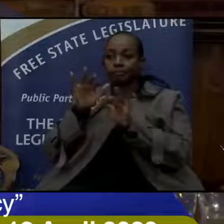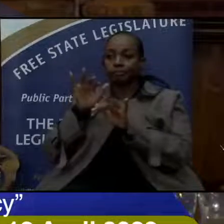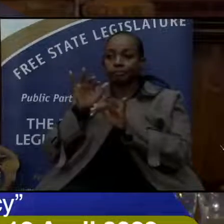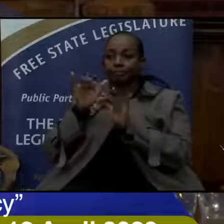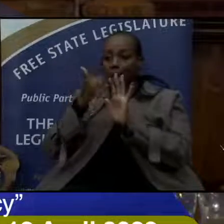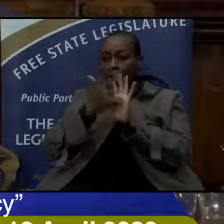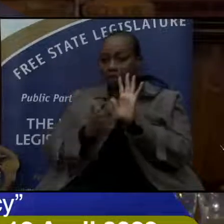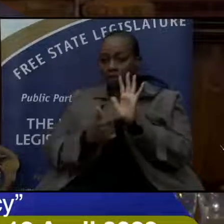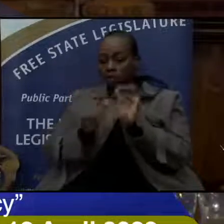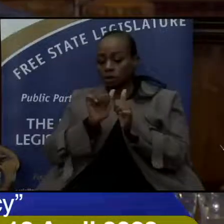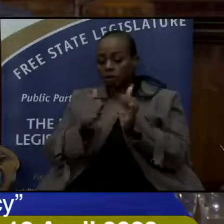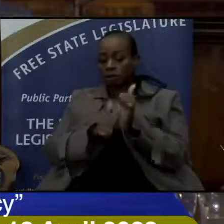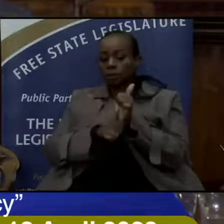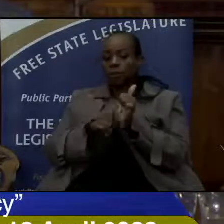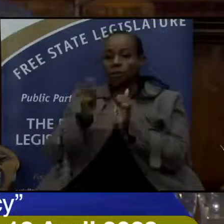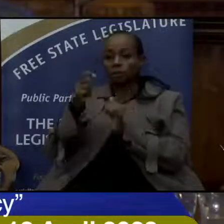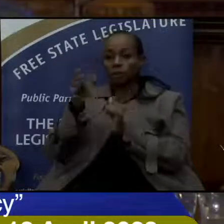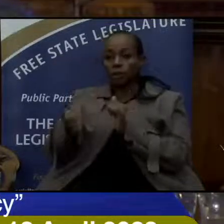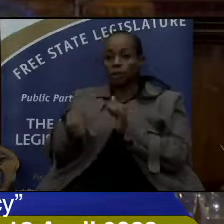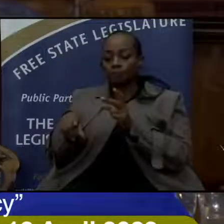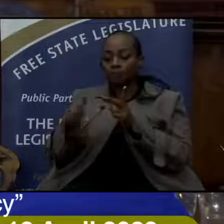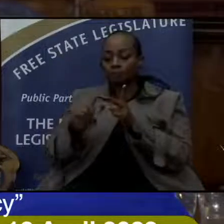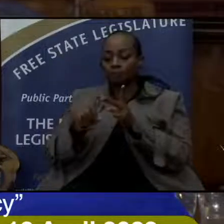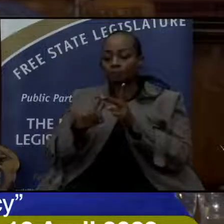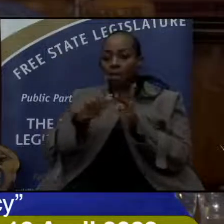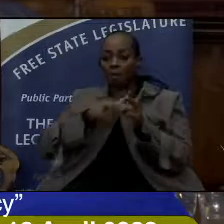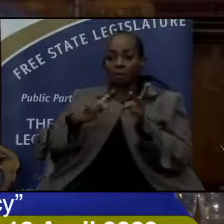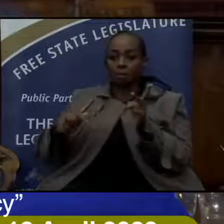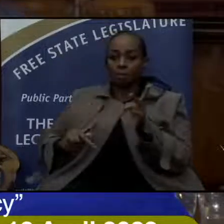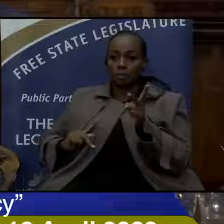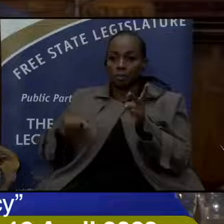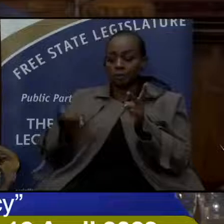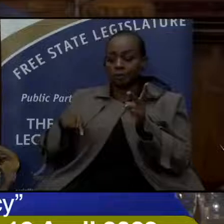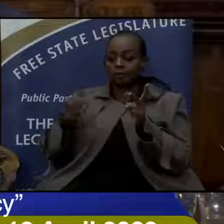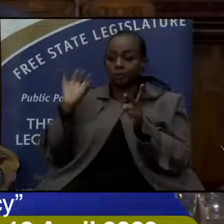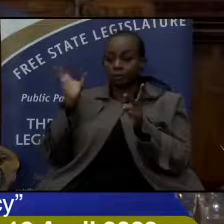Speaker, the Premier of the province,